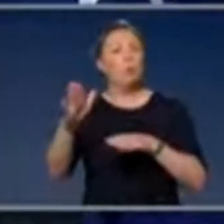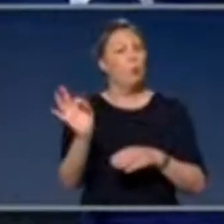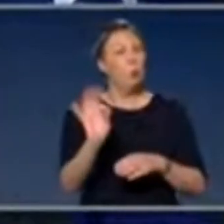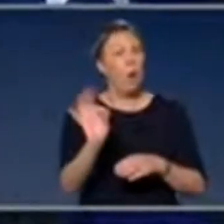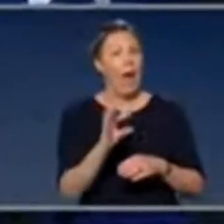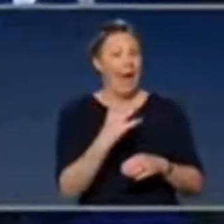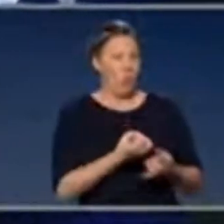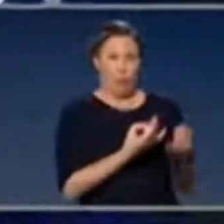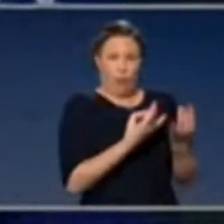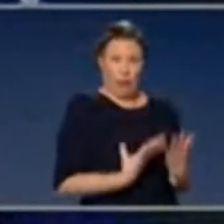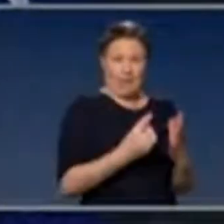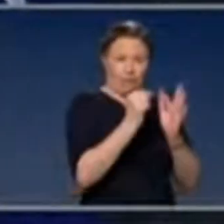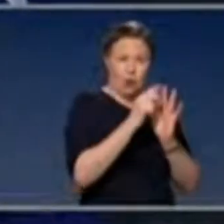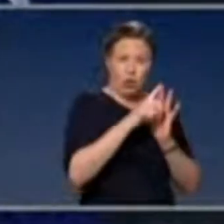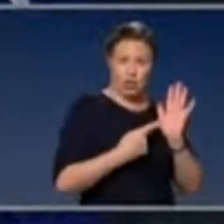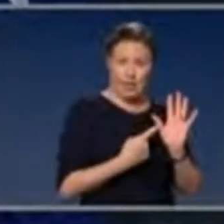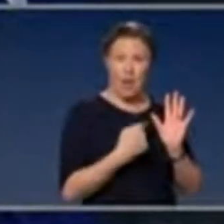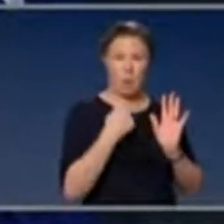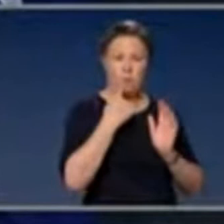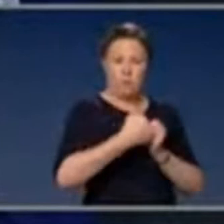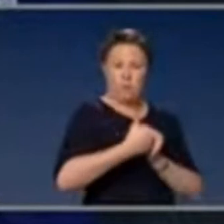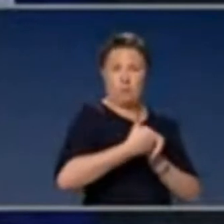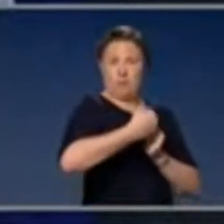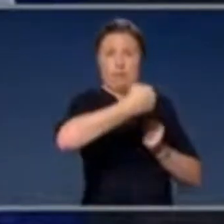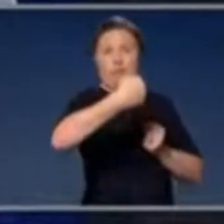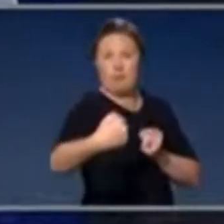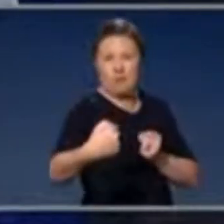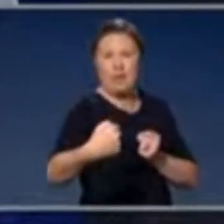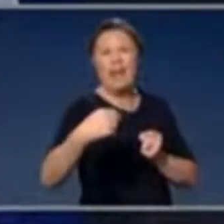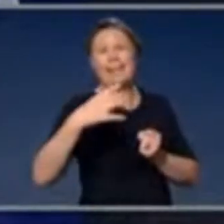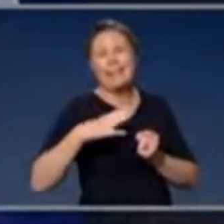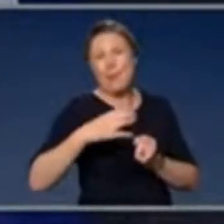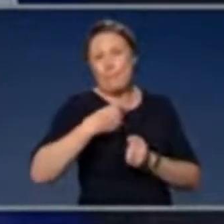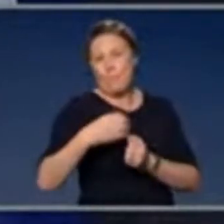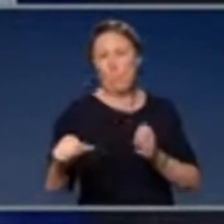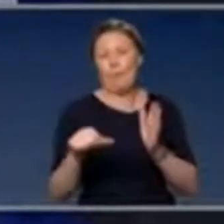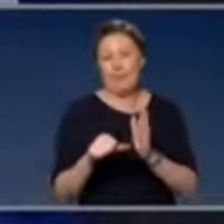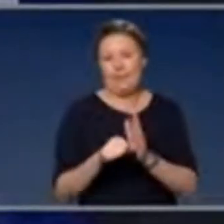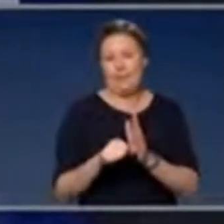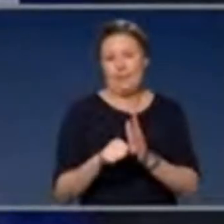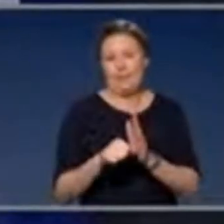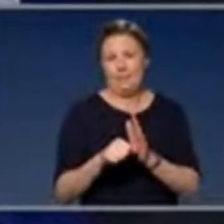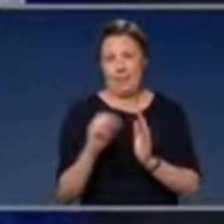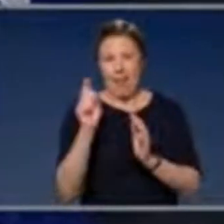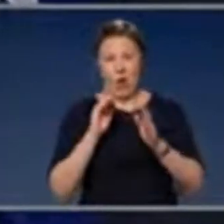that's providing for that continued support over a longer period. So we've gone from 850 million to over $1 billion. So I wouldn't